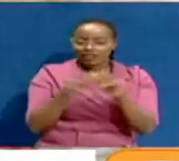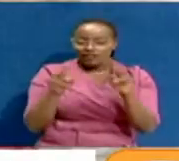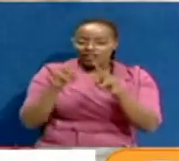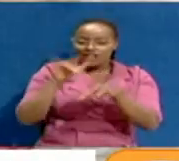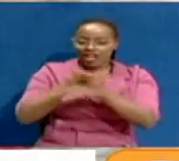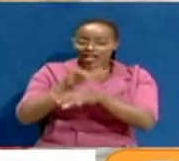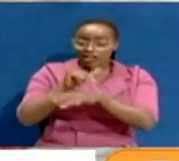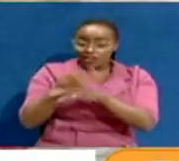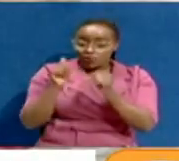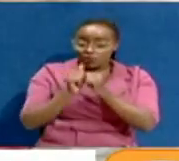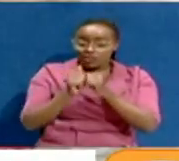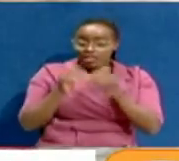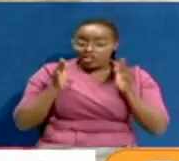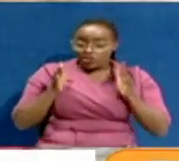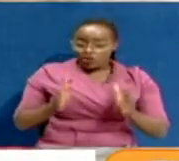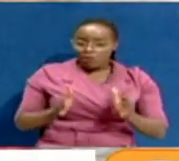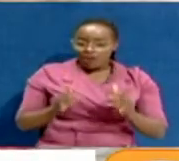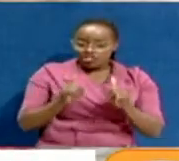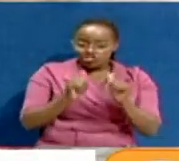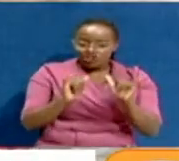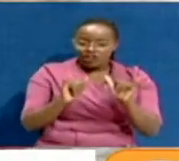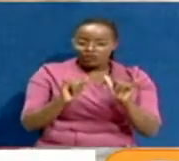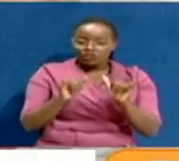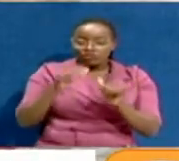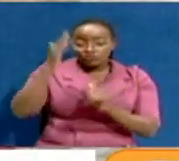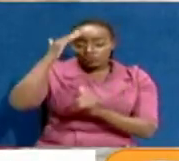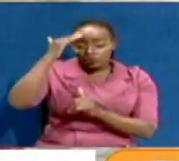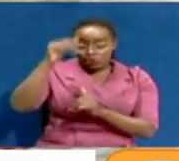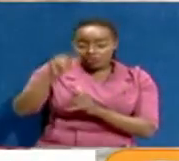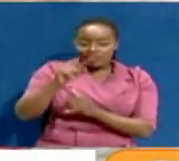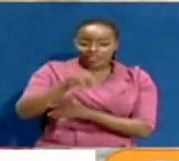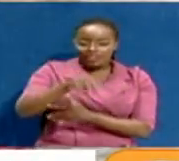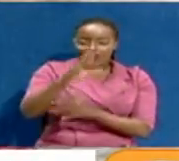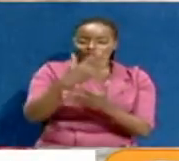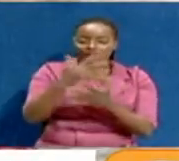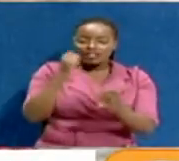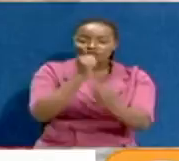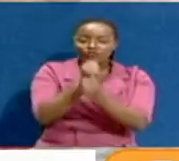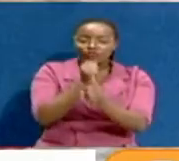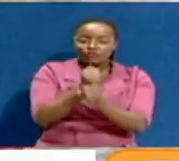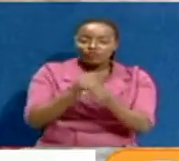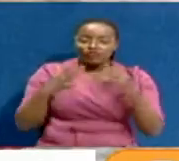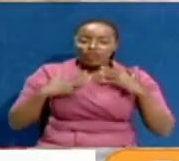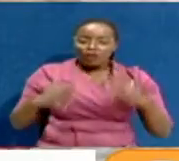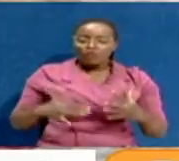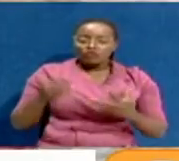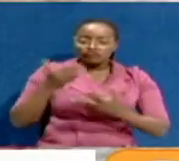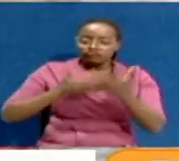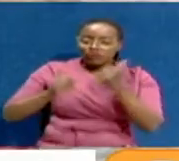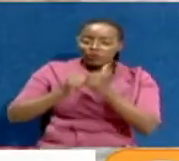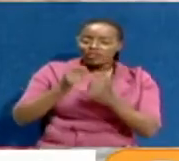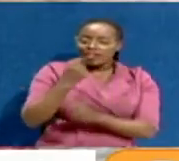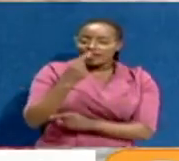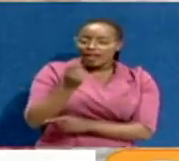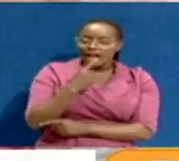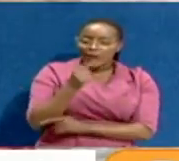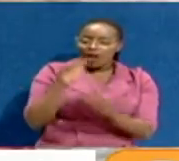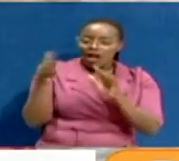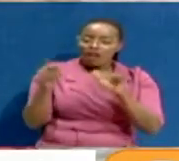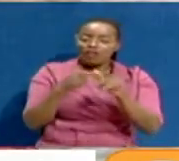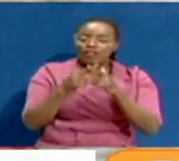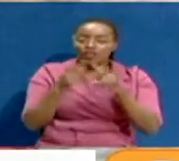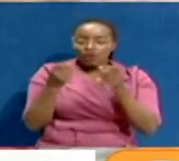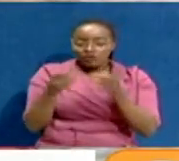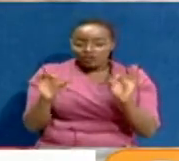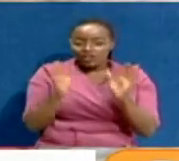early human phase trials to determine what is the right dose of this drug, how does the body interact with this drug. So in just a few